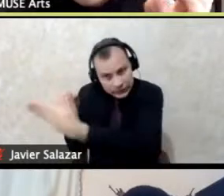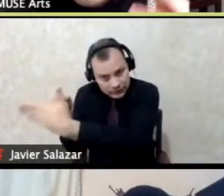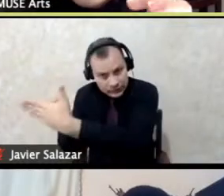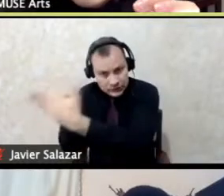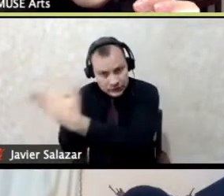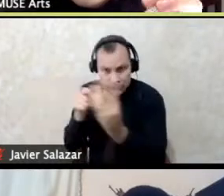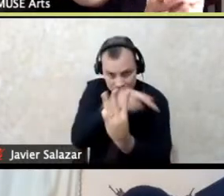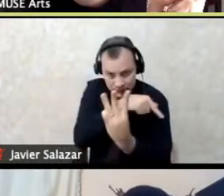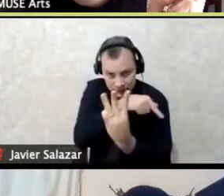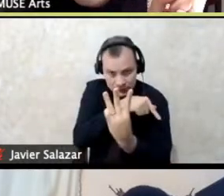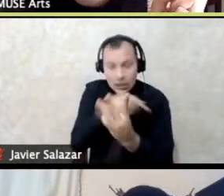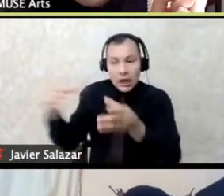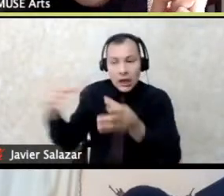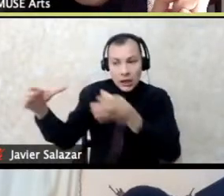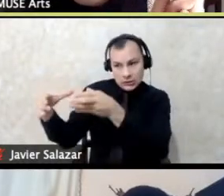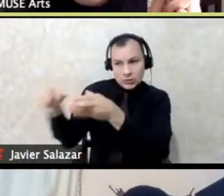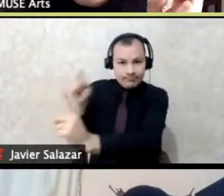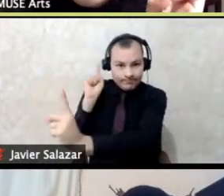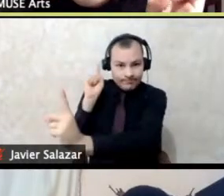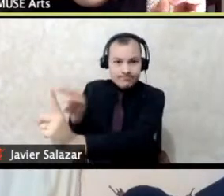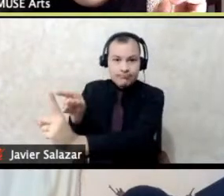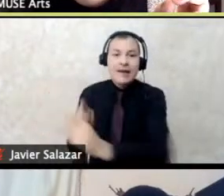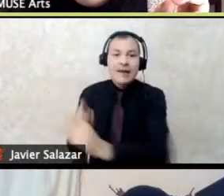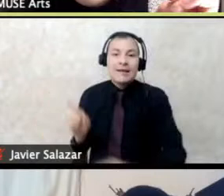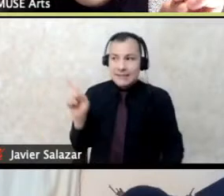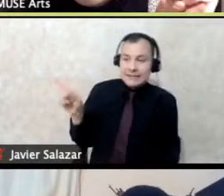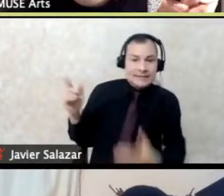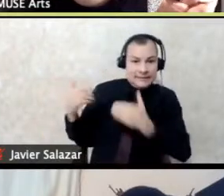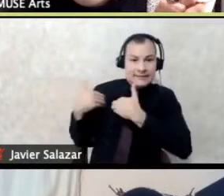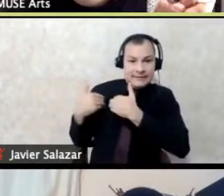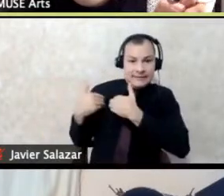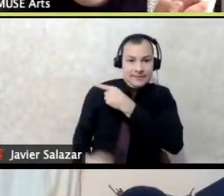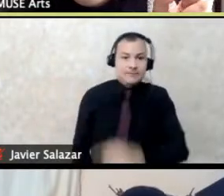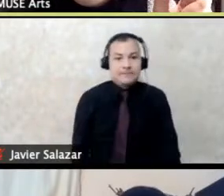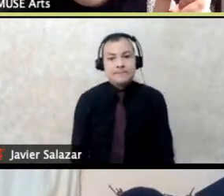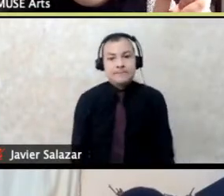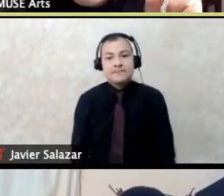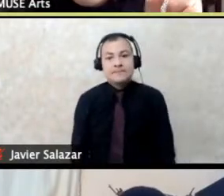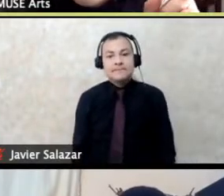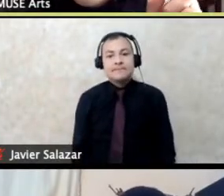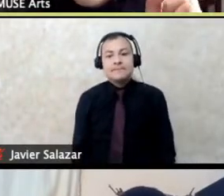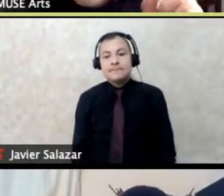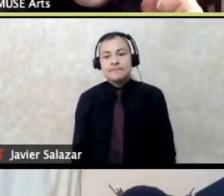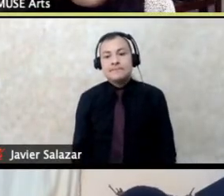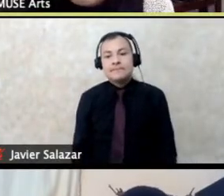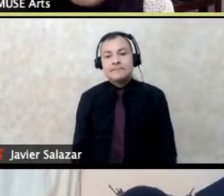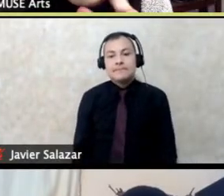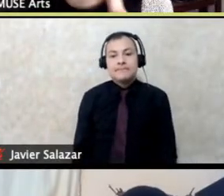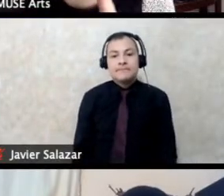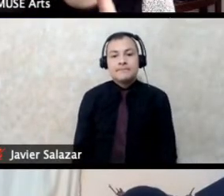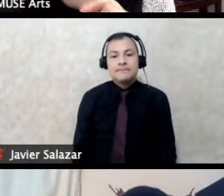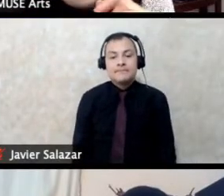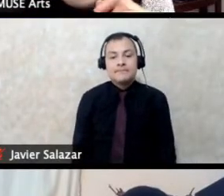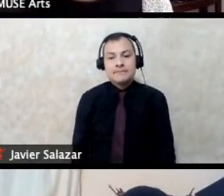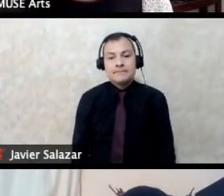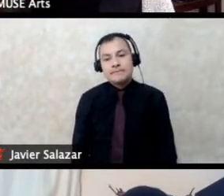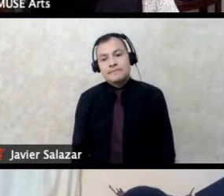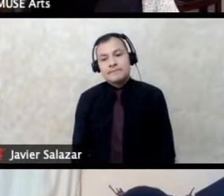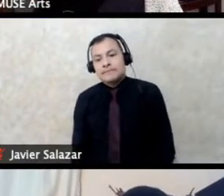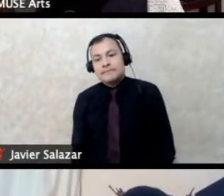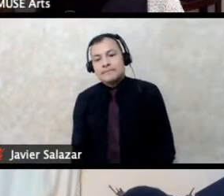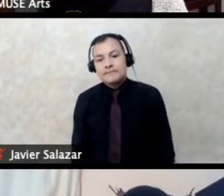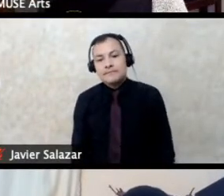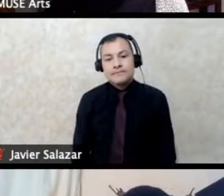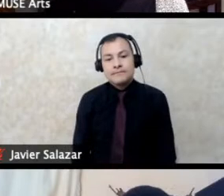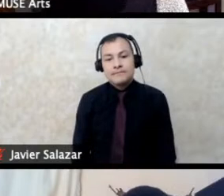conflict resolution, and environment. and bueno, hope. Sin más